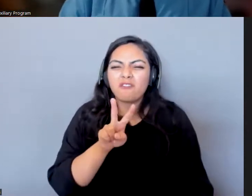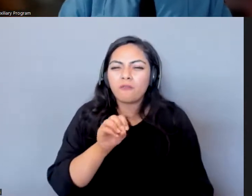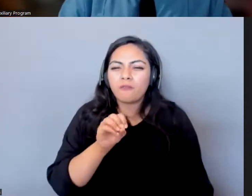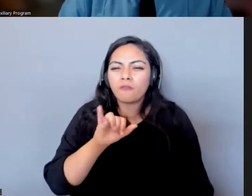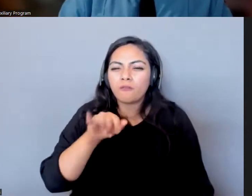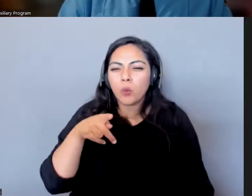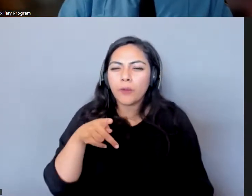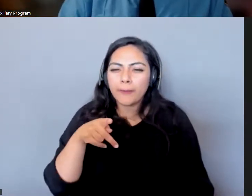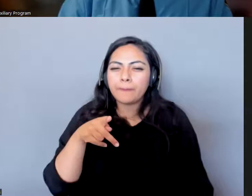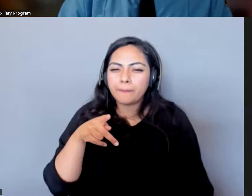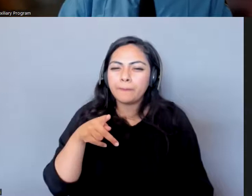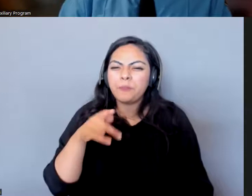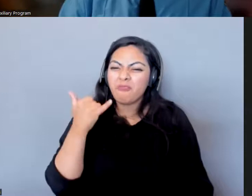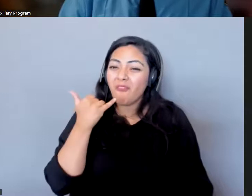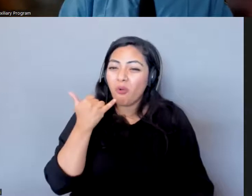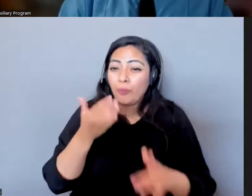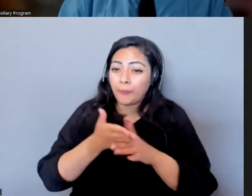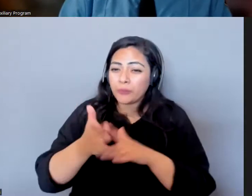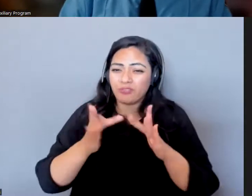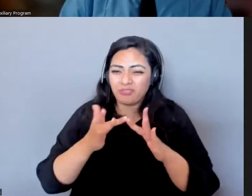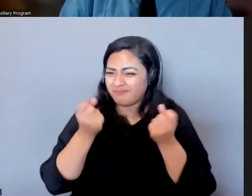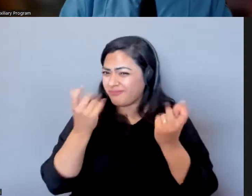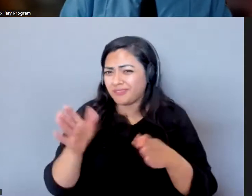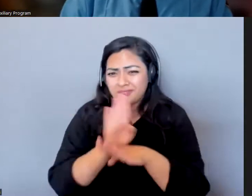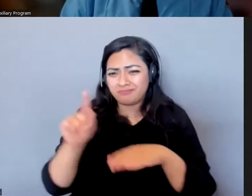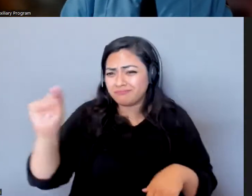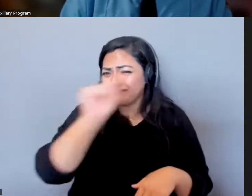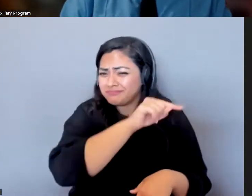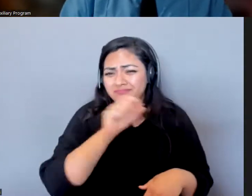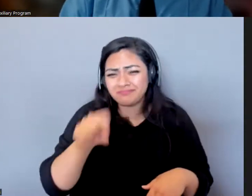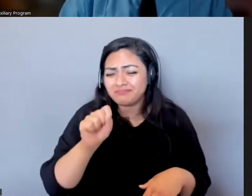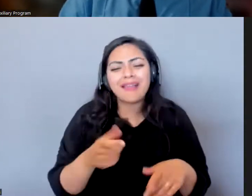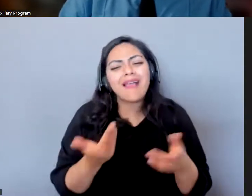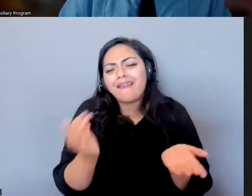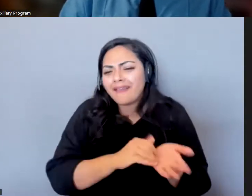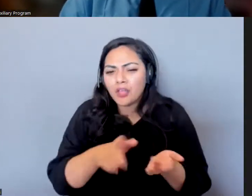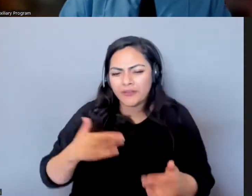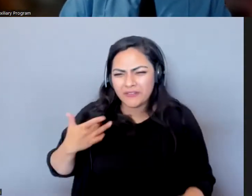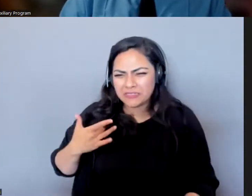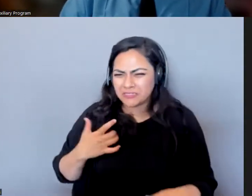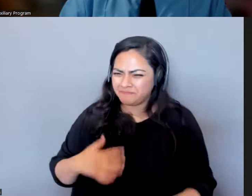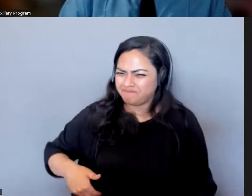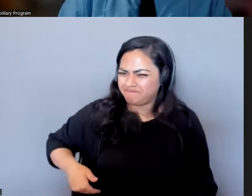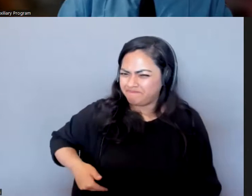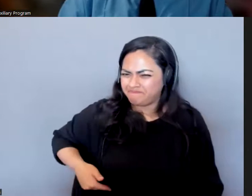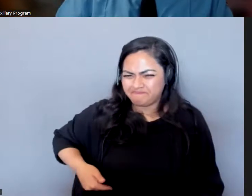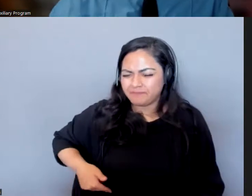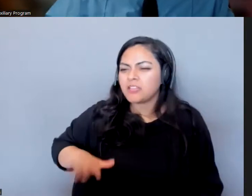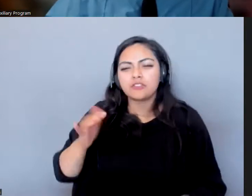So um, it's there's no different. Same thing. You just hang up. You just hang up the call.